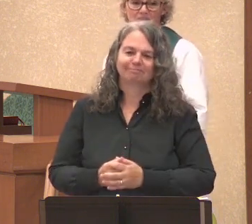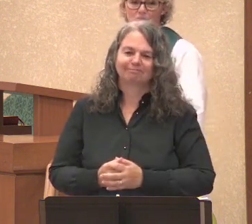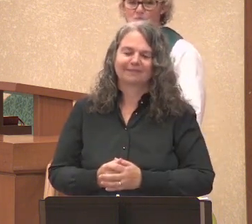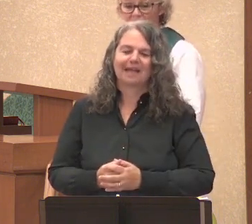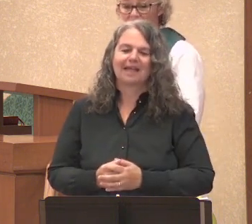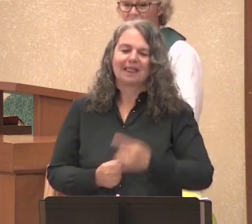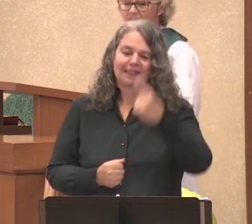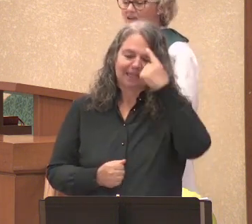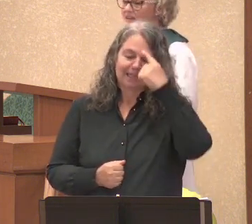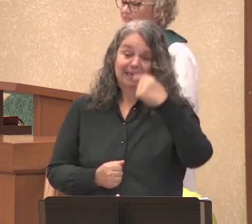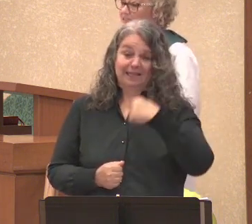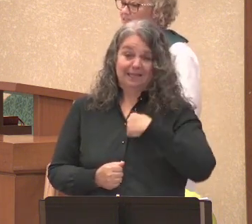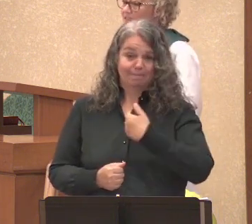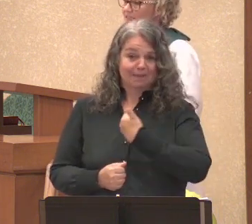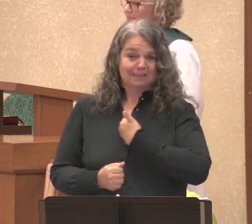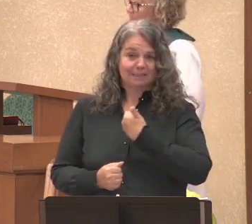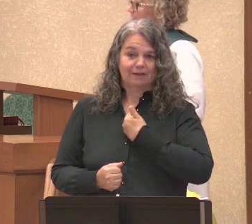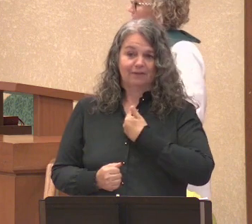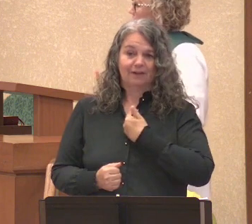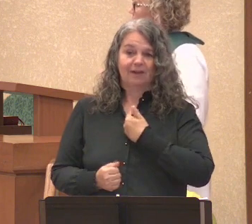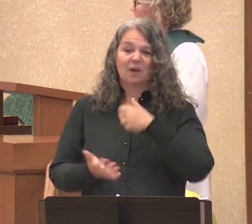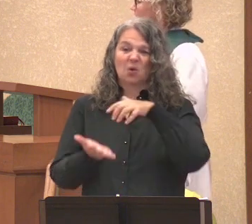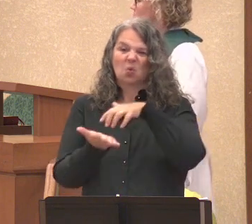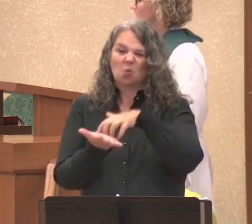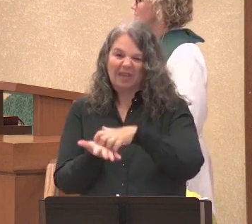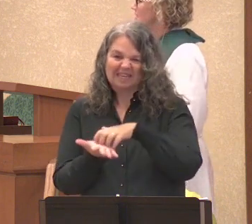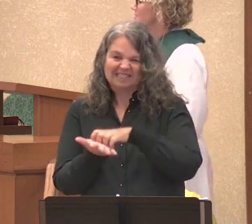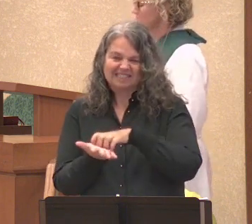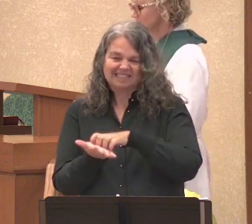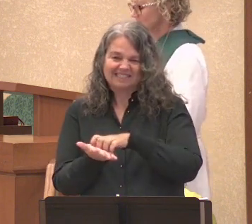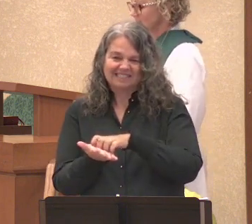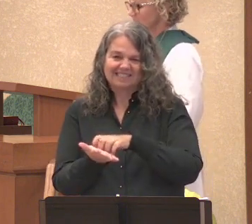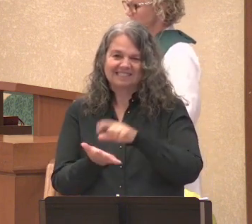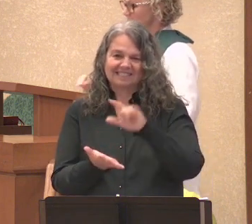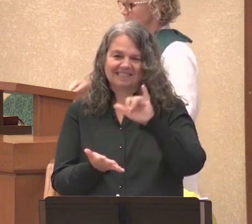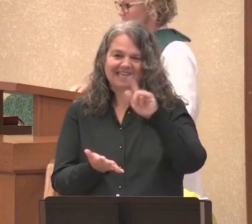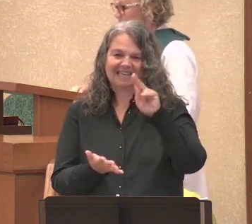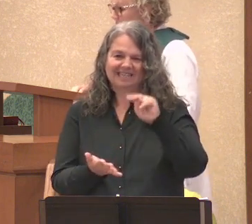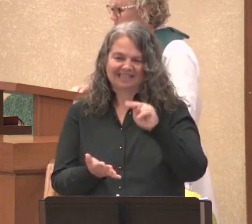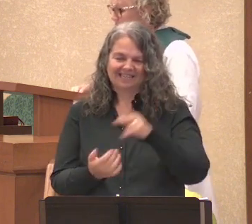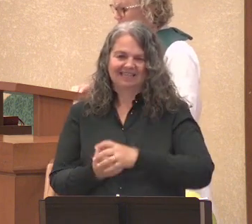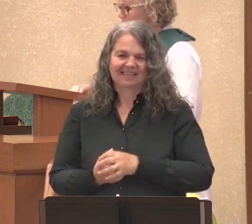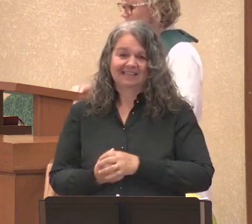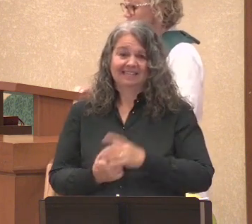the weakest link. And sometimes I might feel like that.